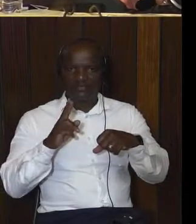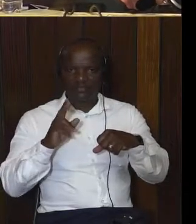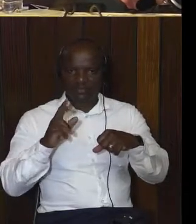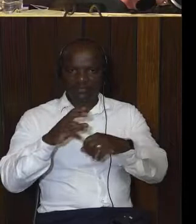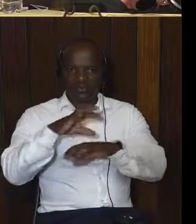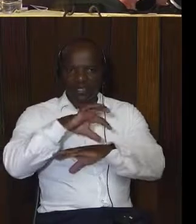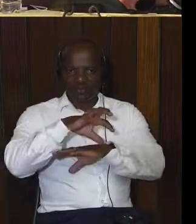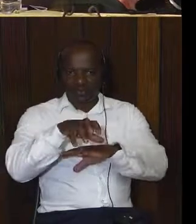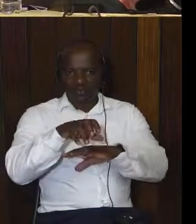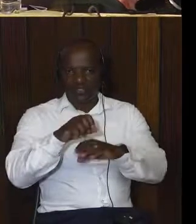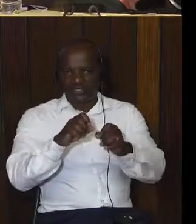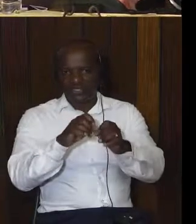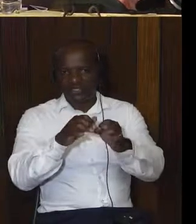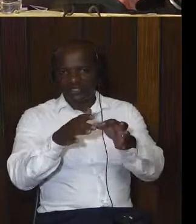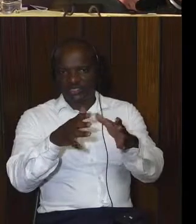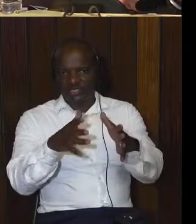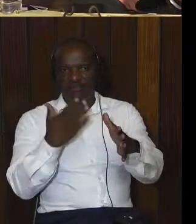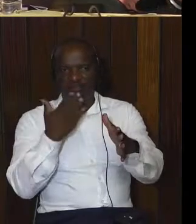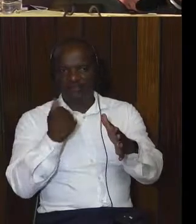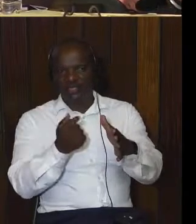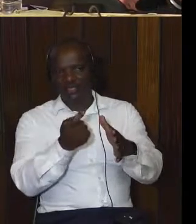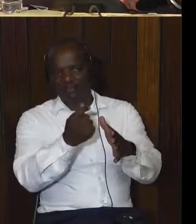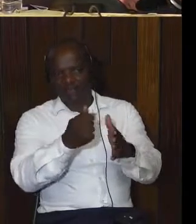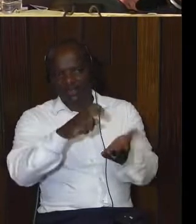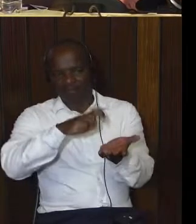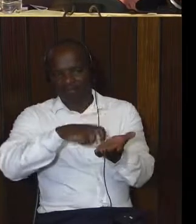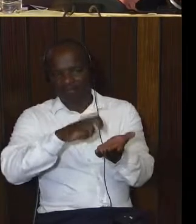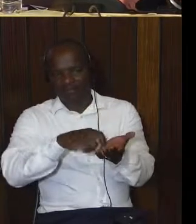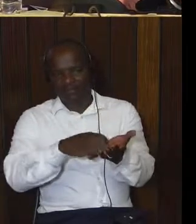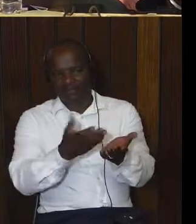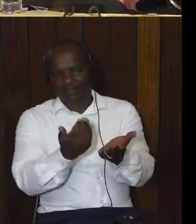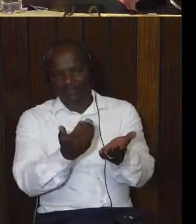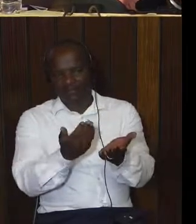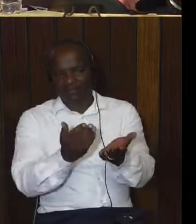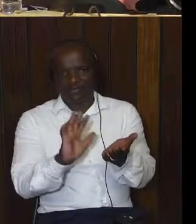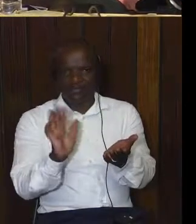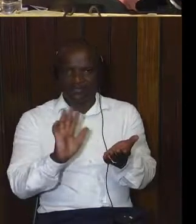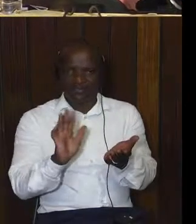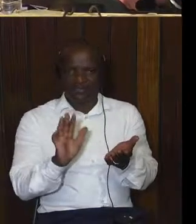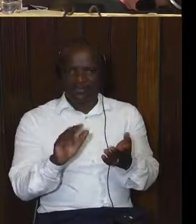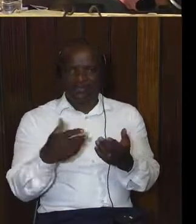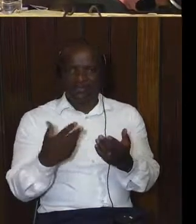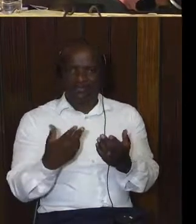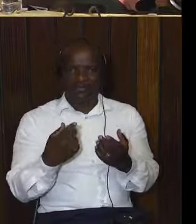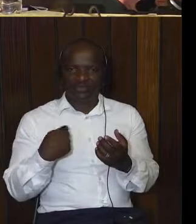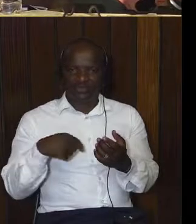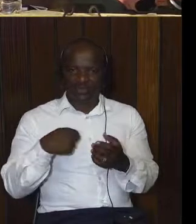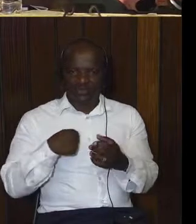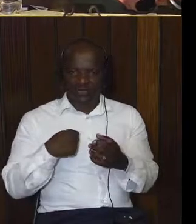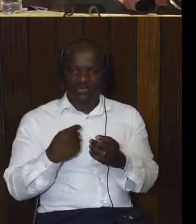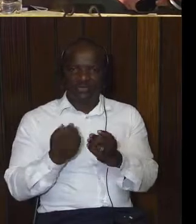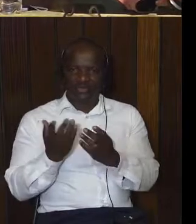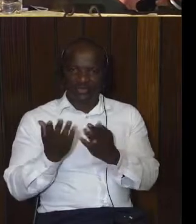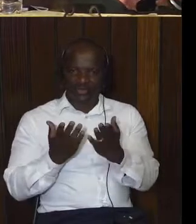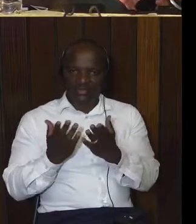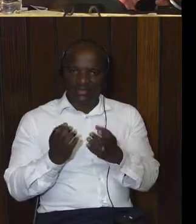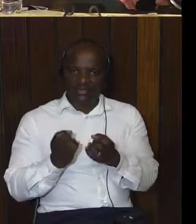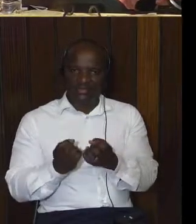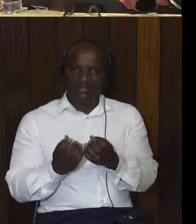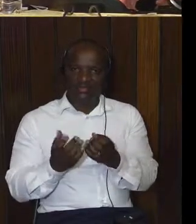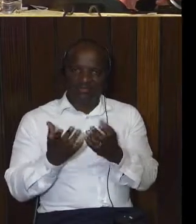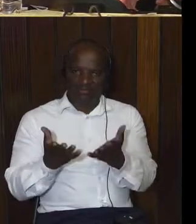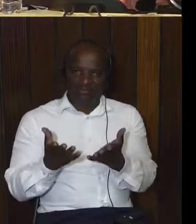this. So in terms of that service level agreement, we provide specified services, and I